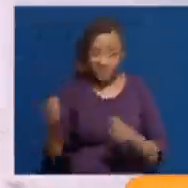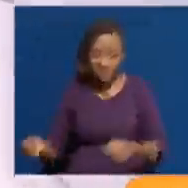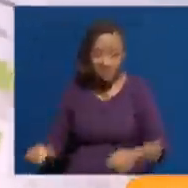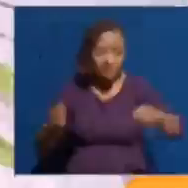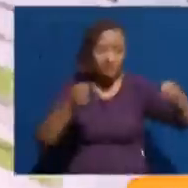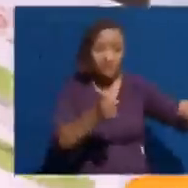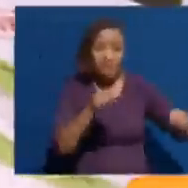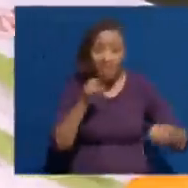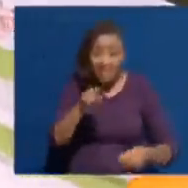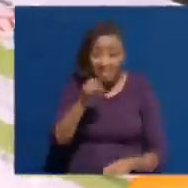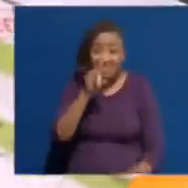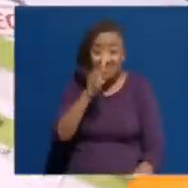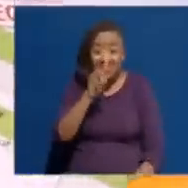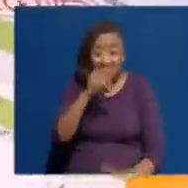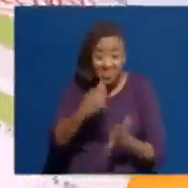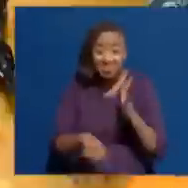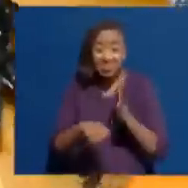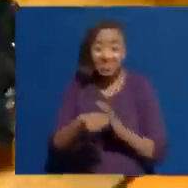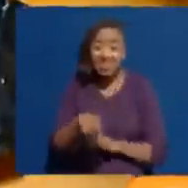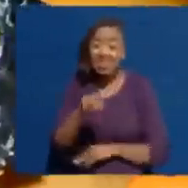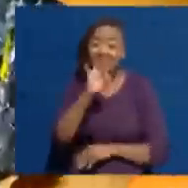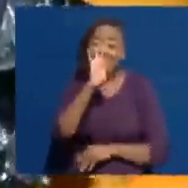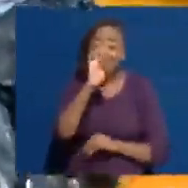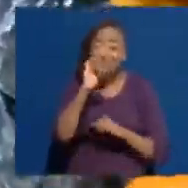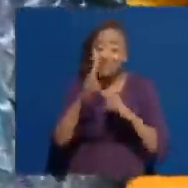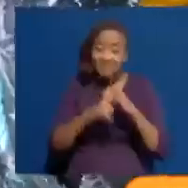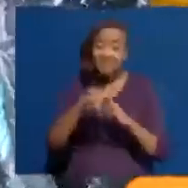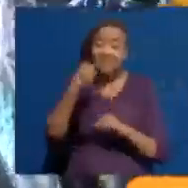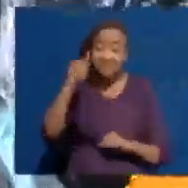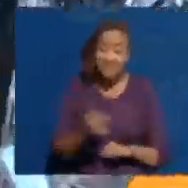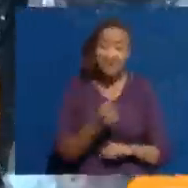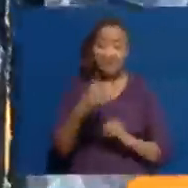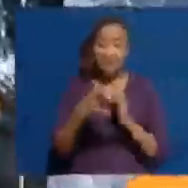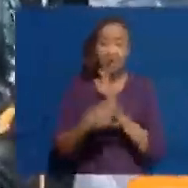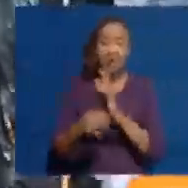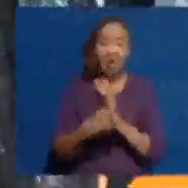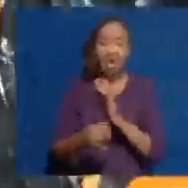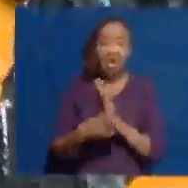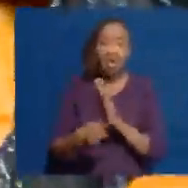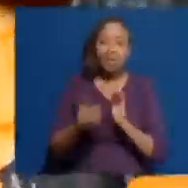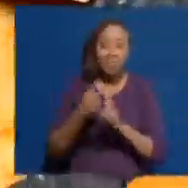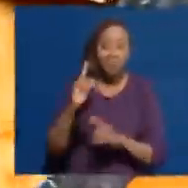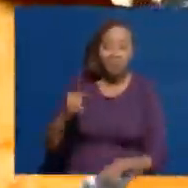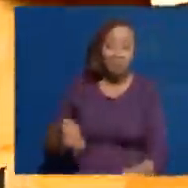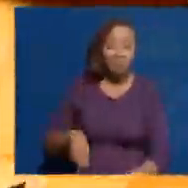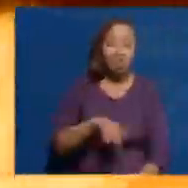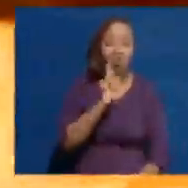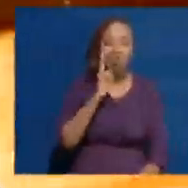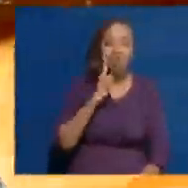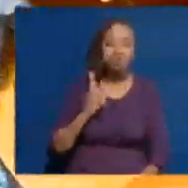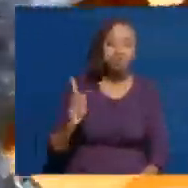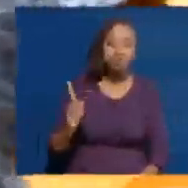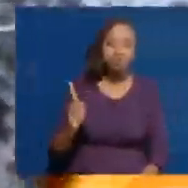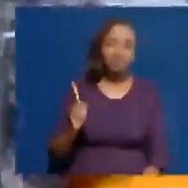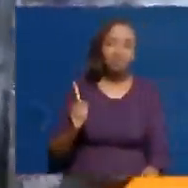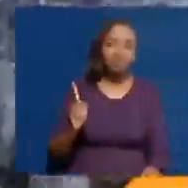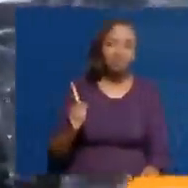of $36,000. The duo flew to Kenya to facilitate the clearance of the 40 pellets